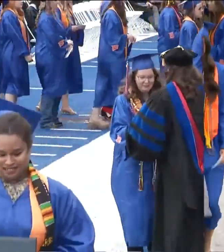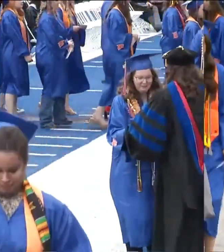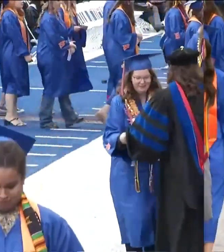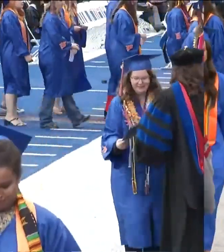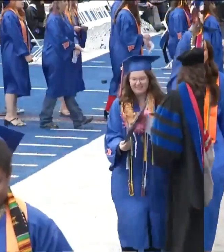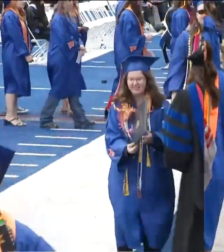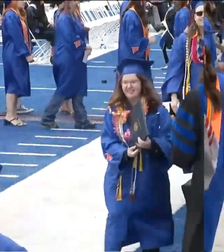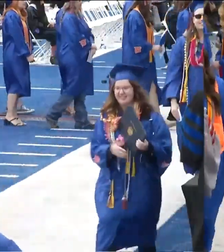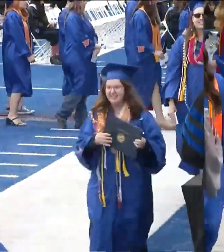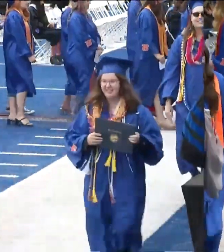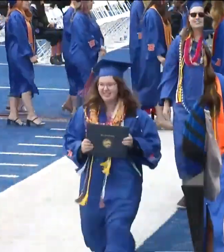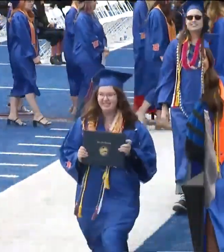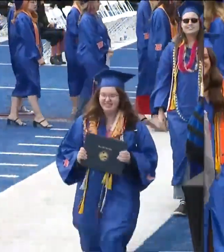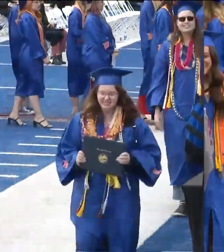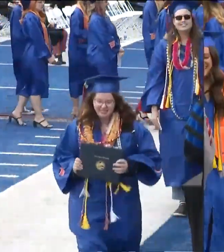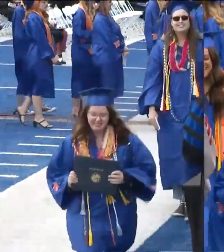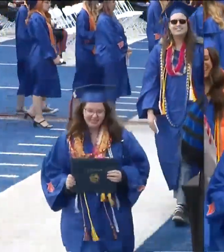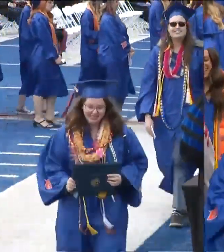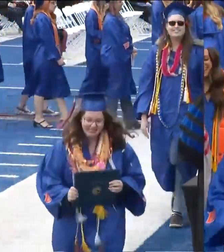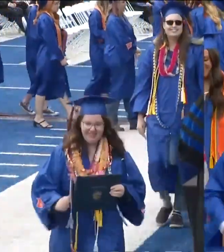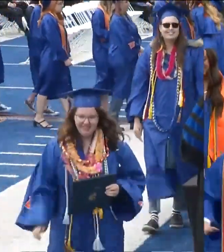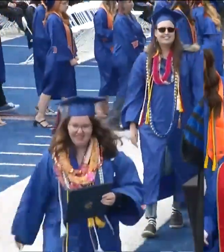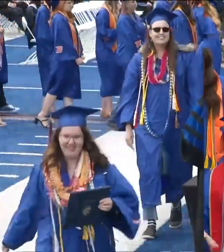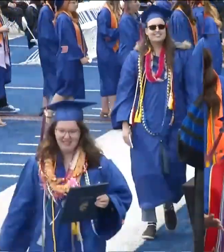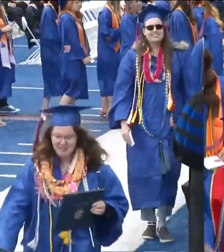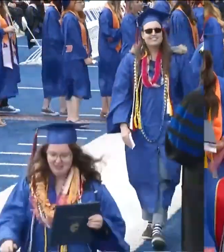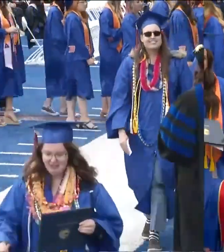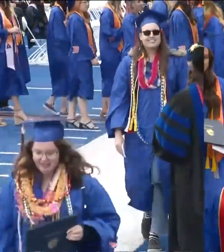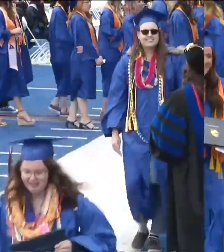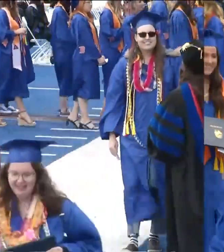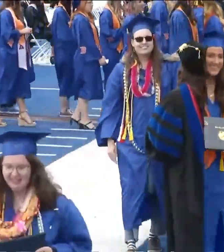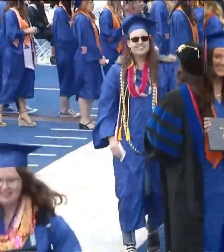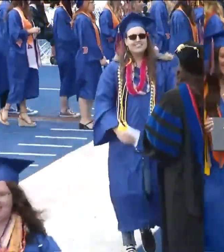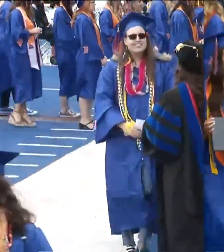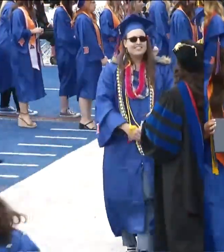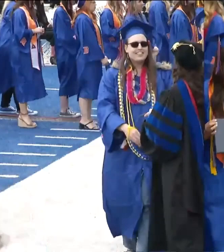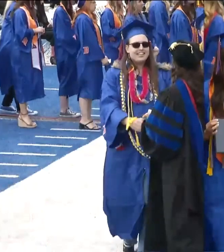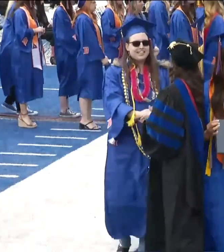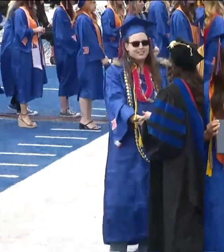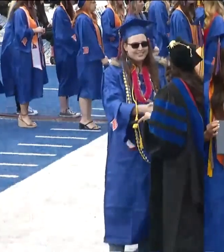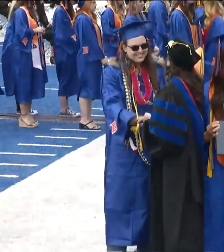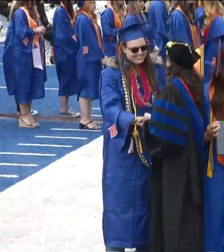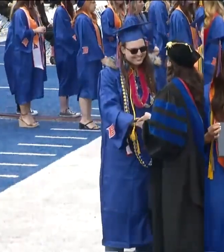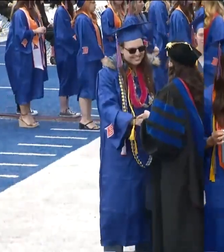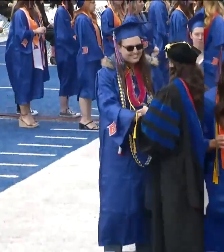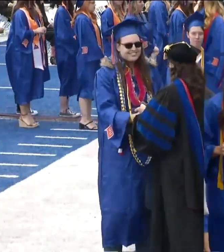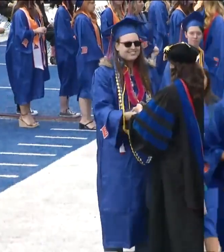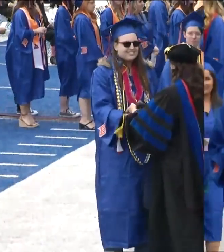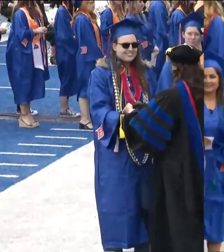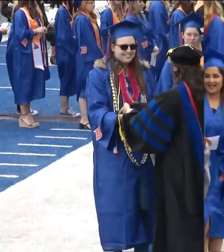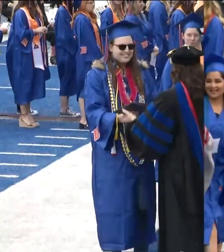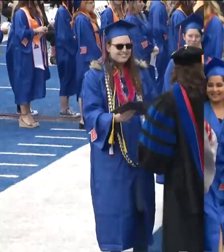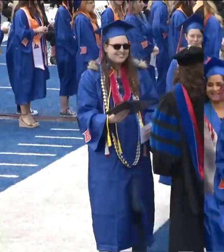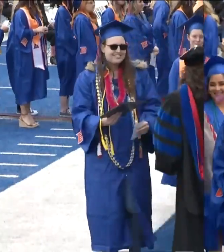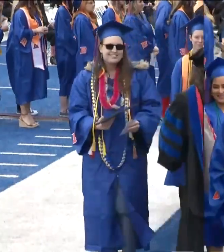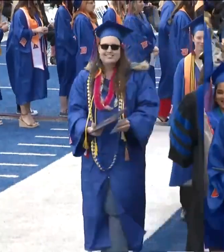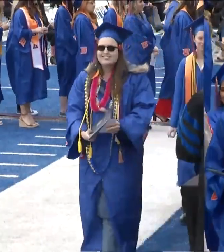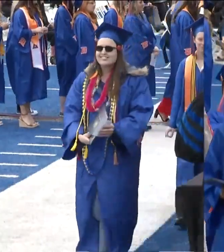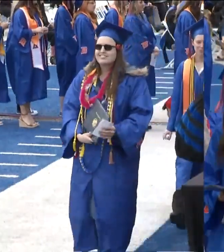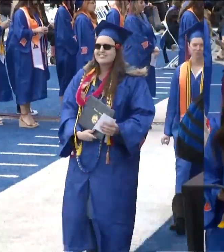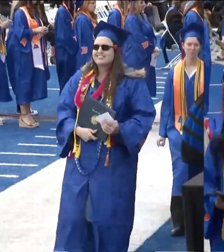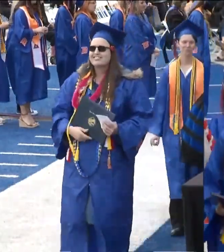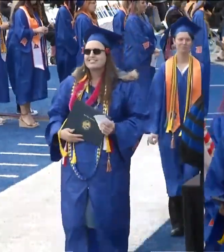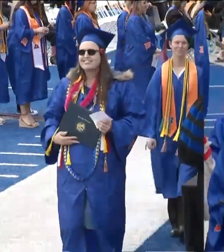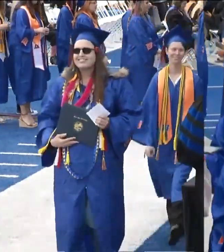Christina Lurie Amstrutz. Joanna Danielle Clark. Rosario Ivan Rico.